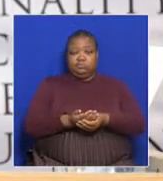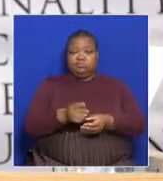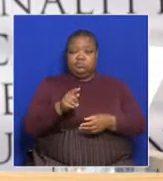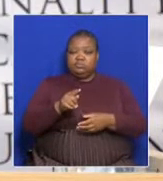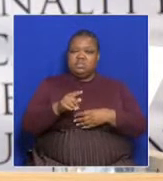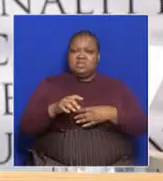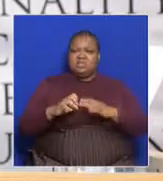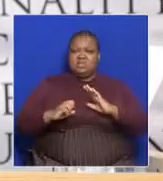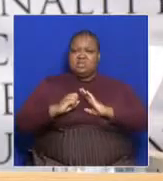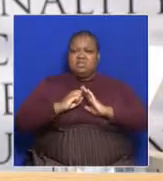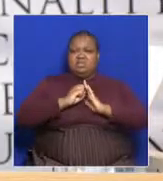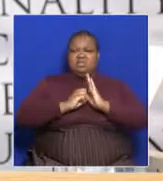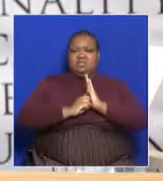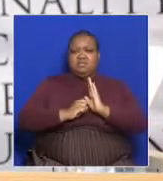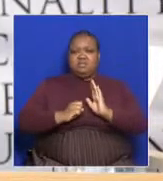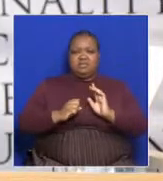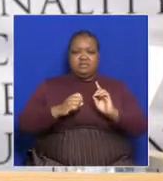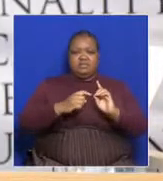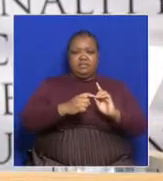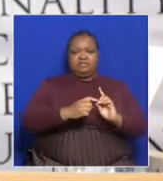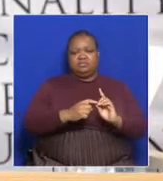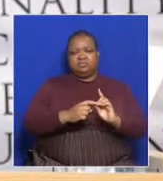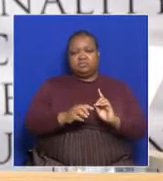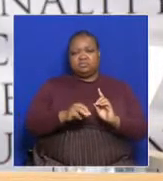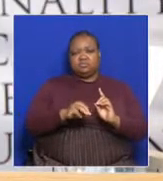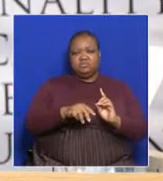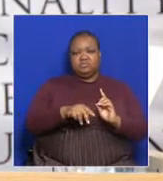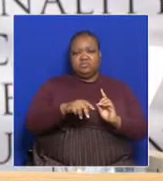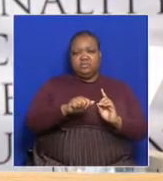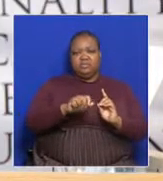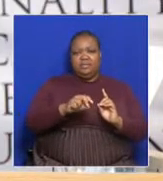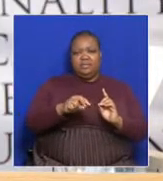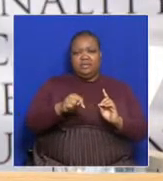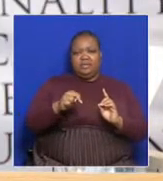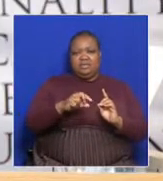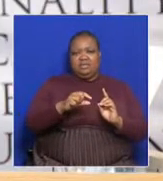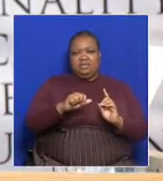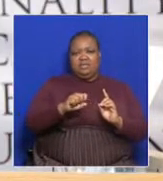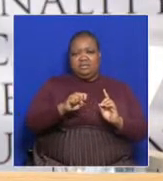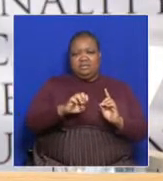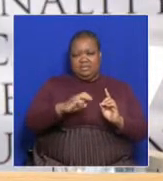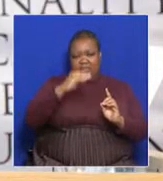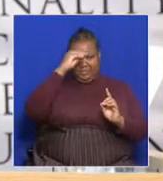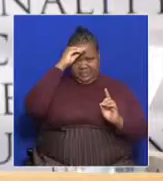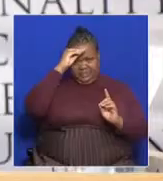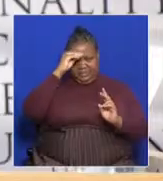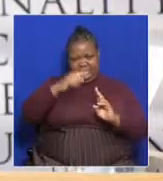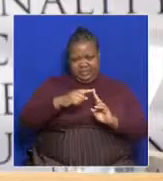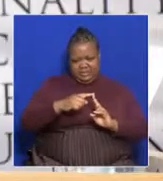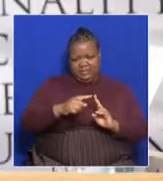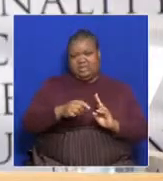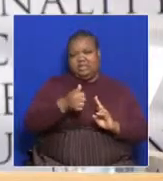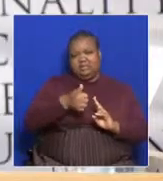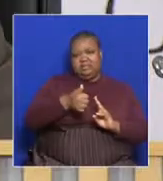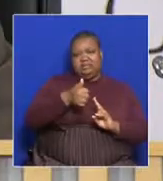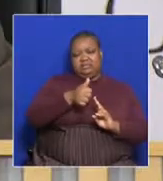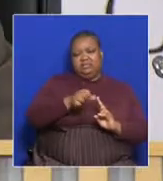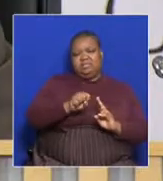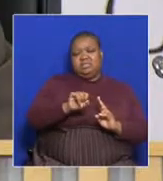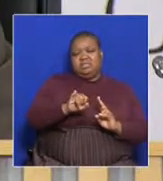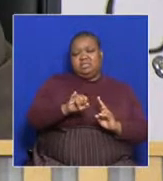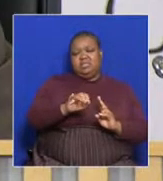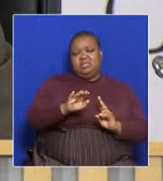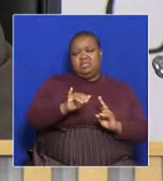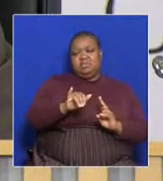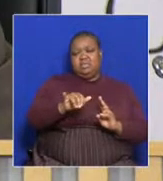Warrant Officer Mpangase and Warrant Officer Sibia for purposes of the inquiry. Why is that? And